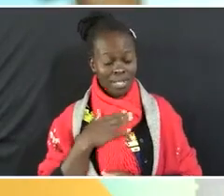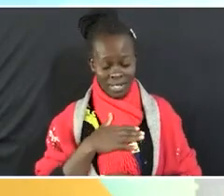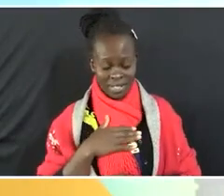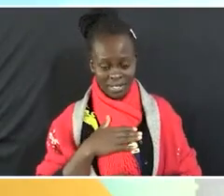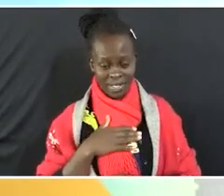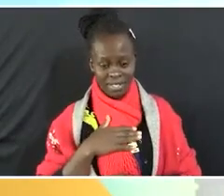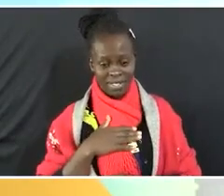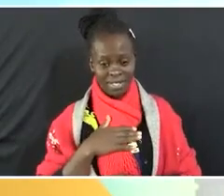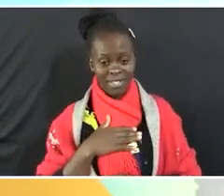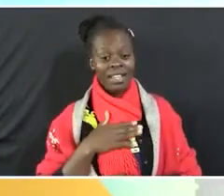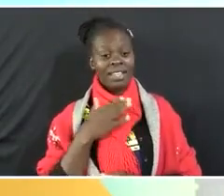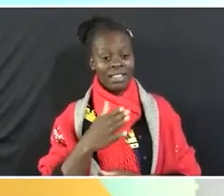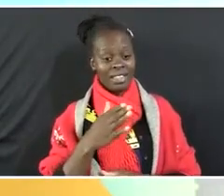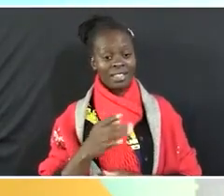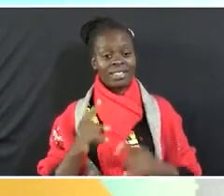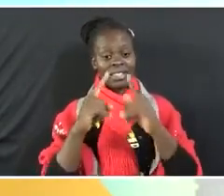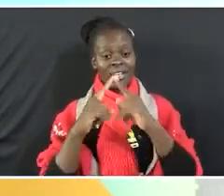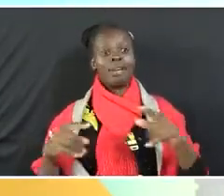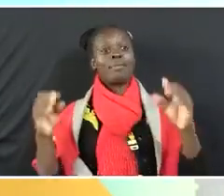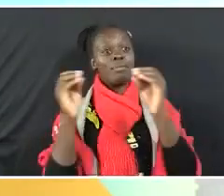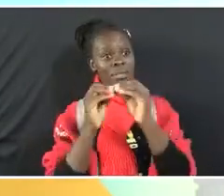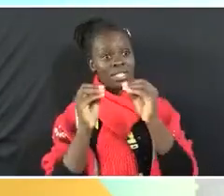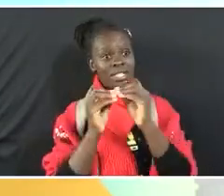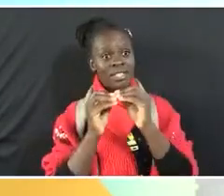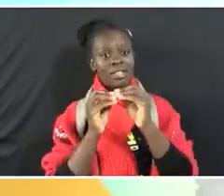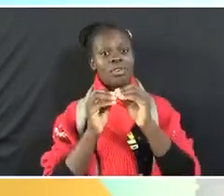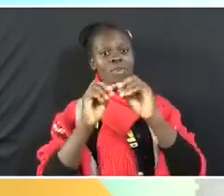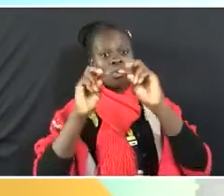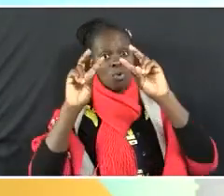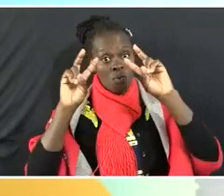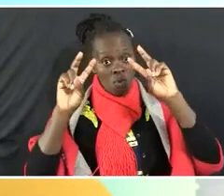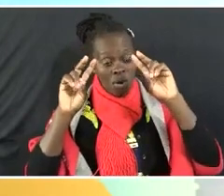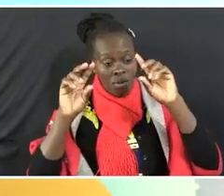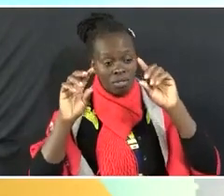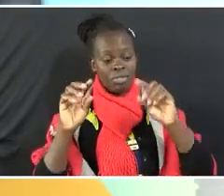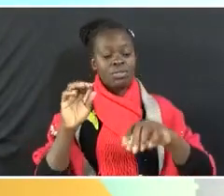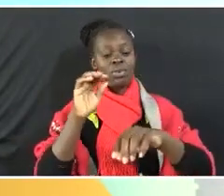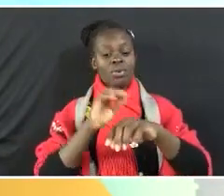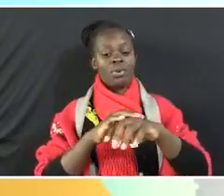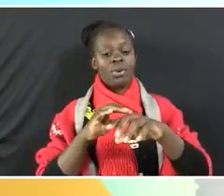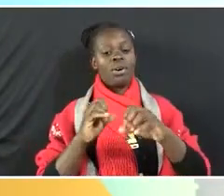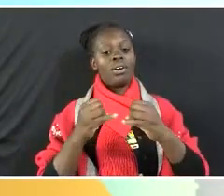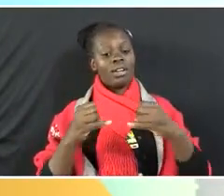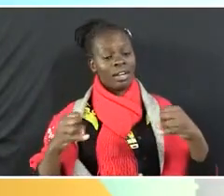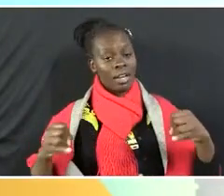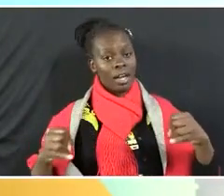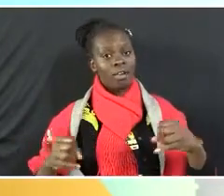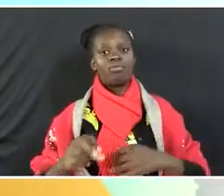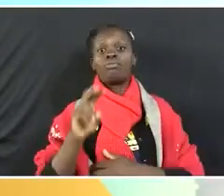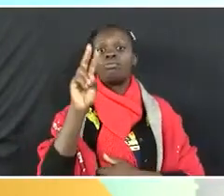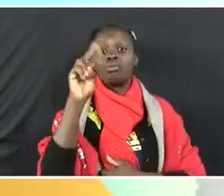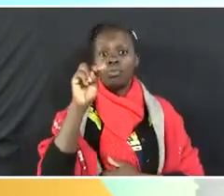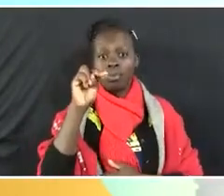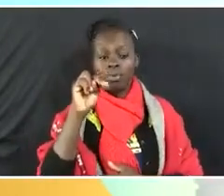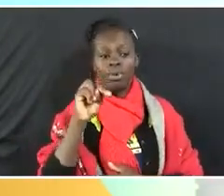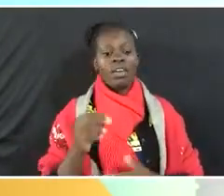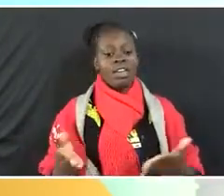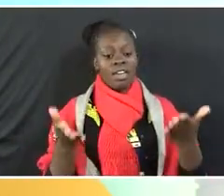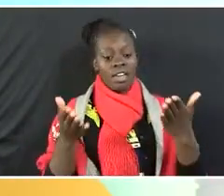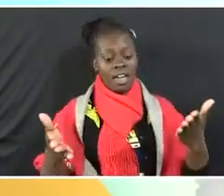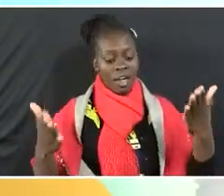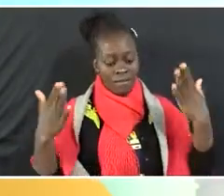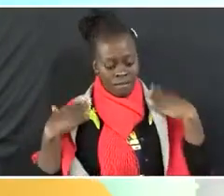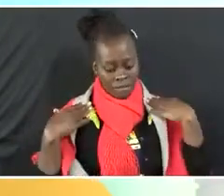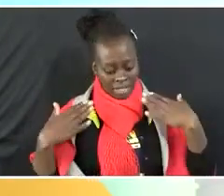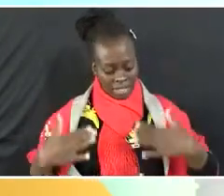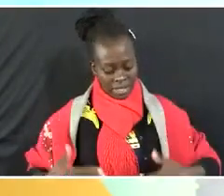camp meeting is not online. Now listen. We have online for the others, but you, a Newlife